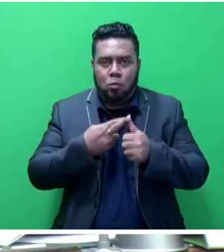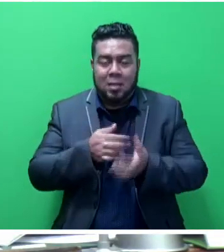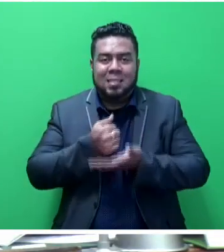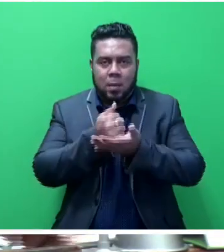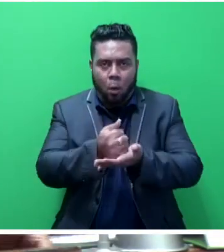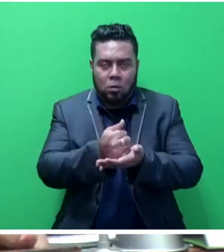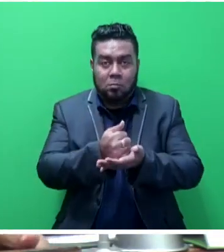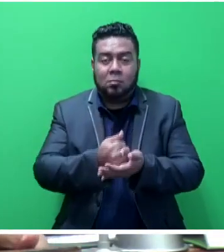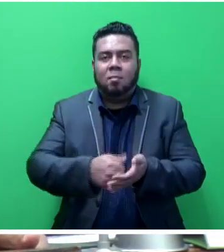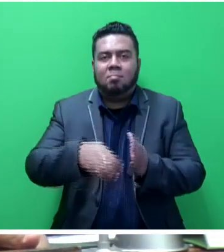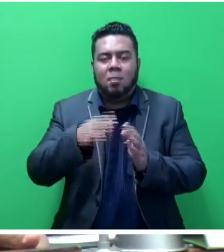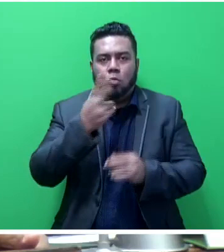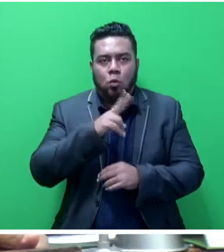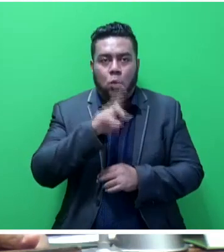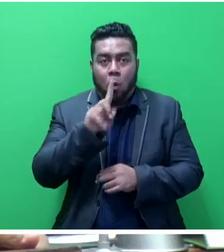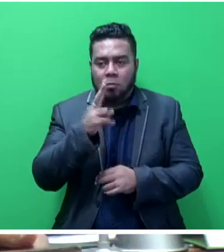2021-2022 national budget.